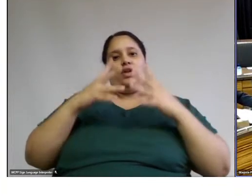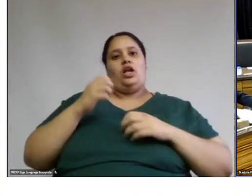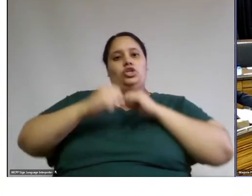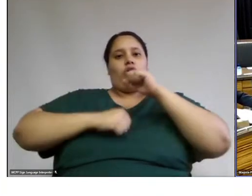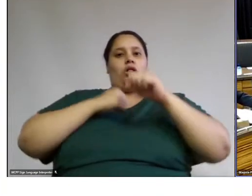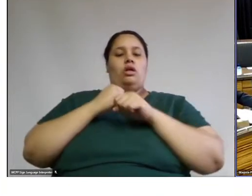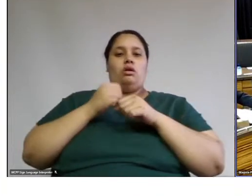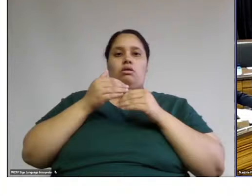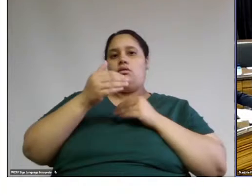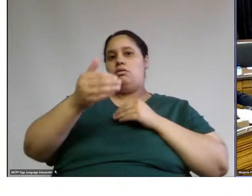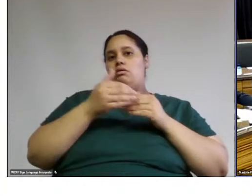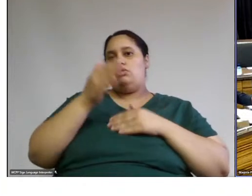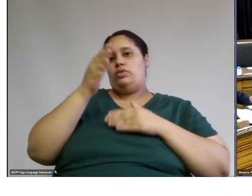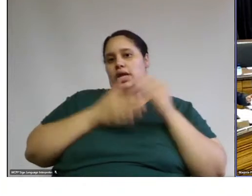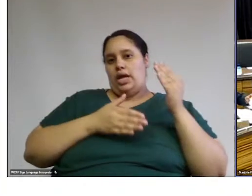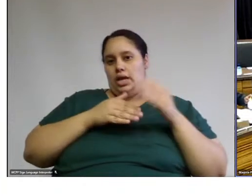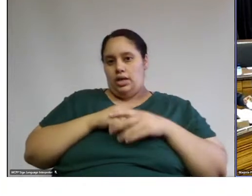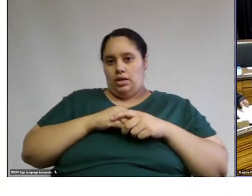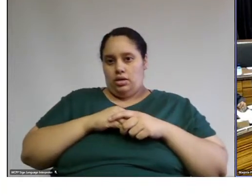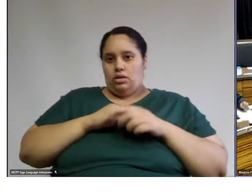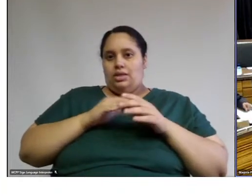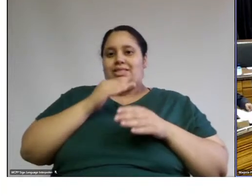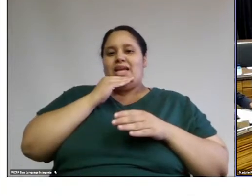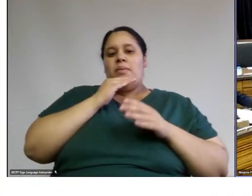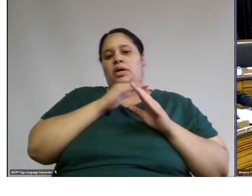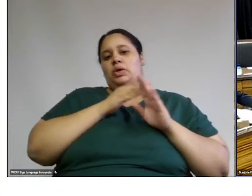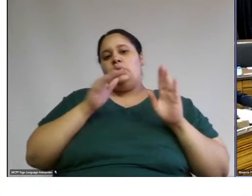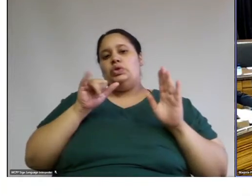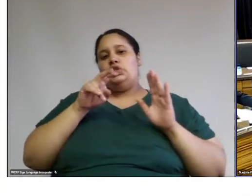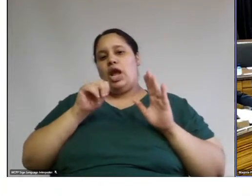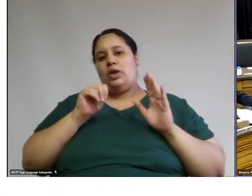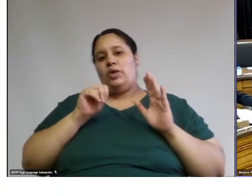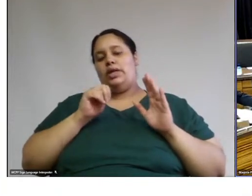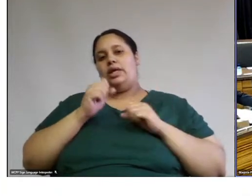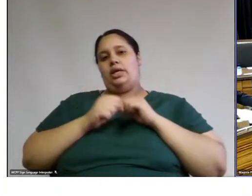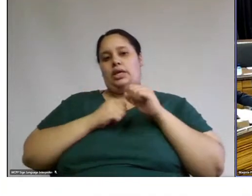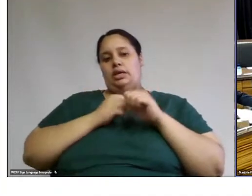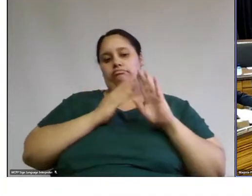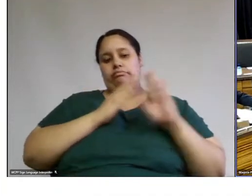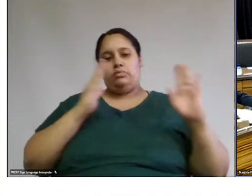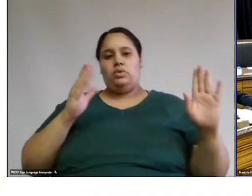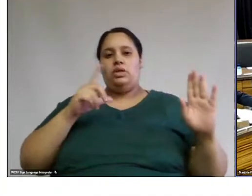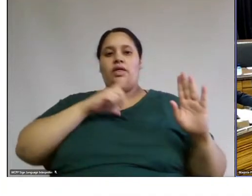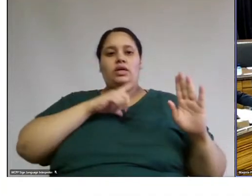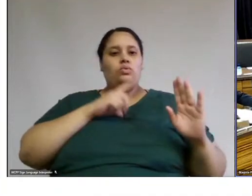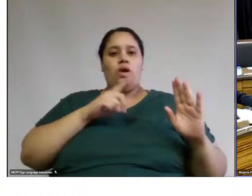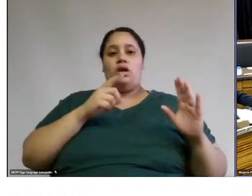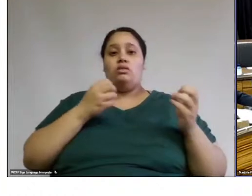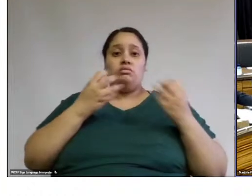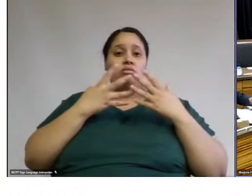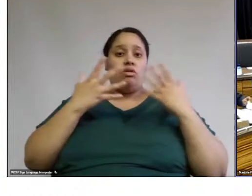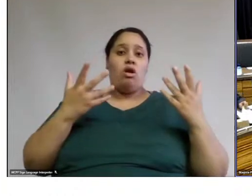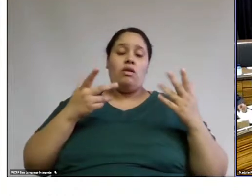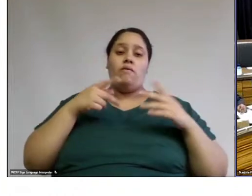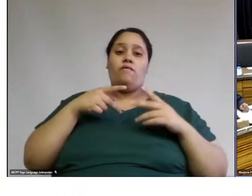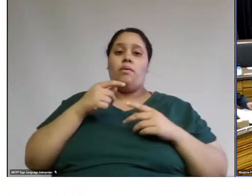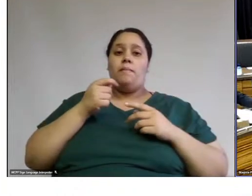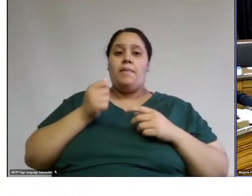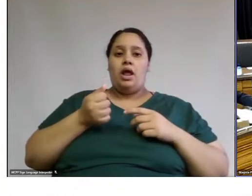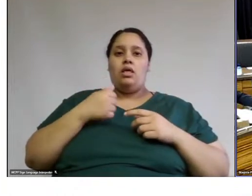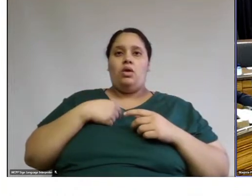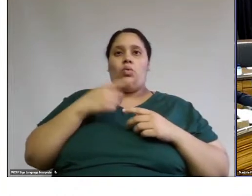the end. I think in the December, January, February period. And so therefore, that would not have been money that we would have had in our